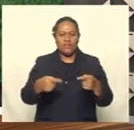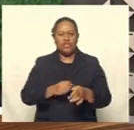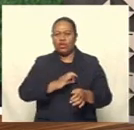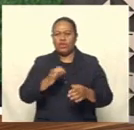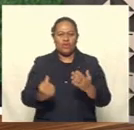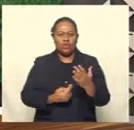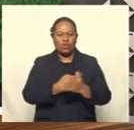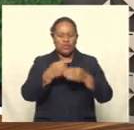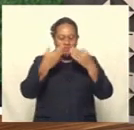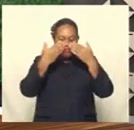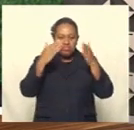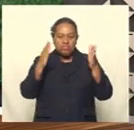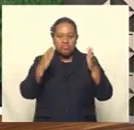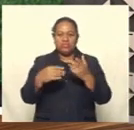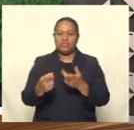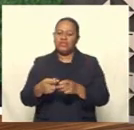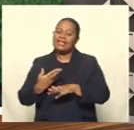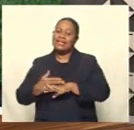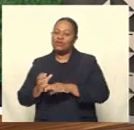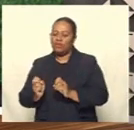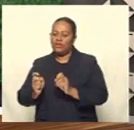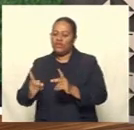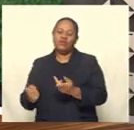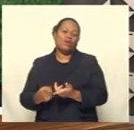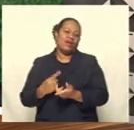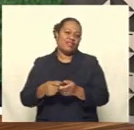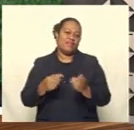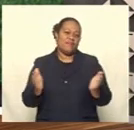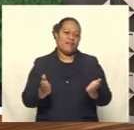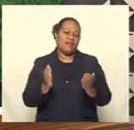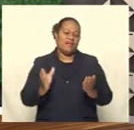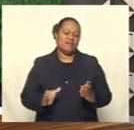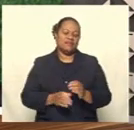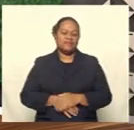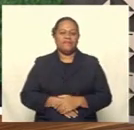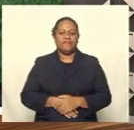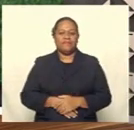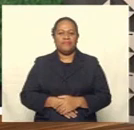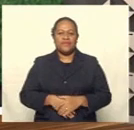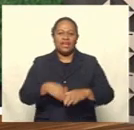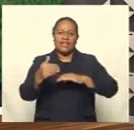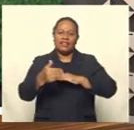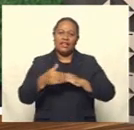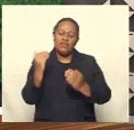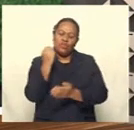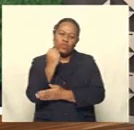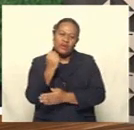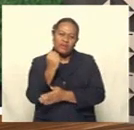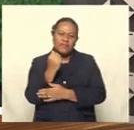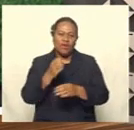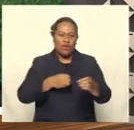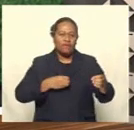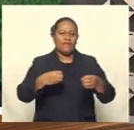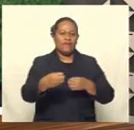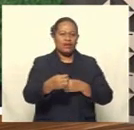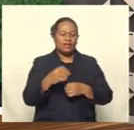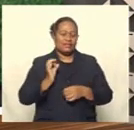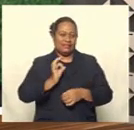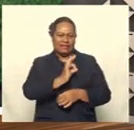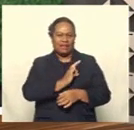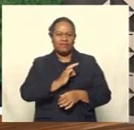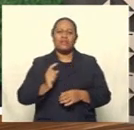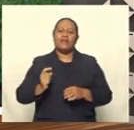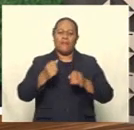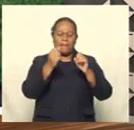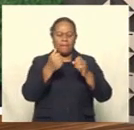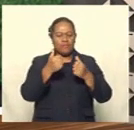an eye-opener and new opportunity for players. As Aquila Dama explains, Touch Rugby officials were also blessed with the first few rounds